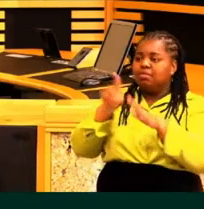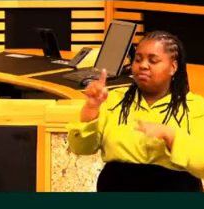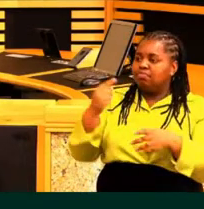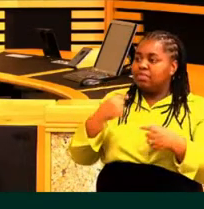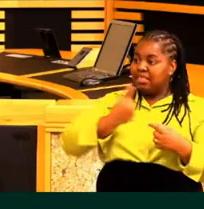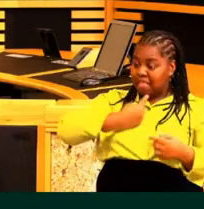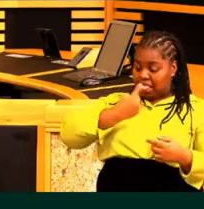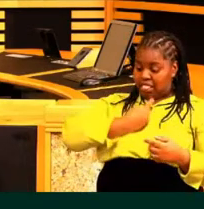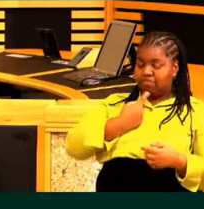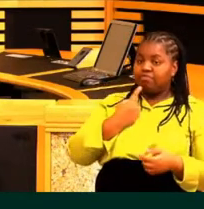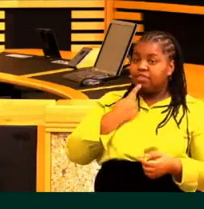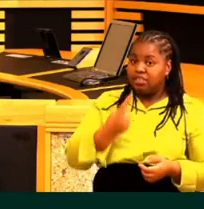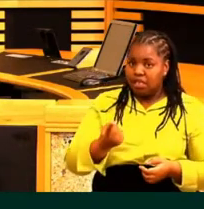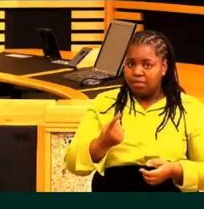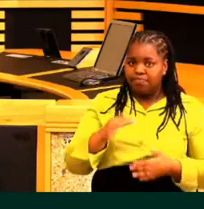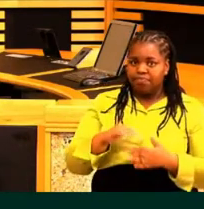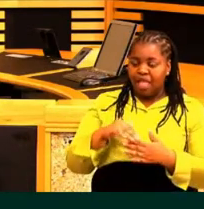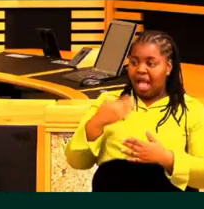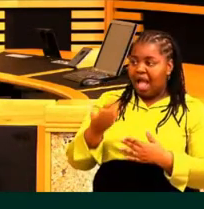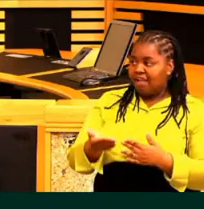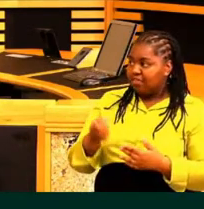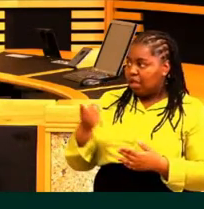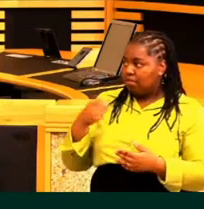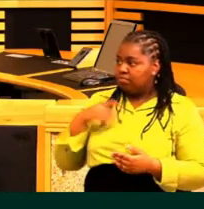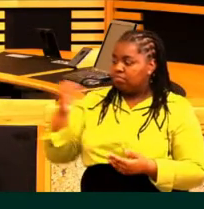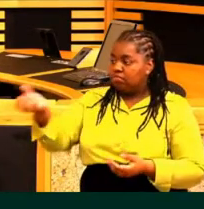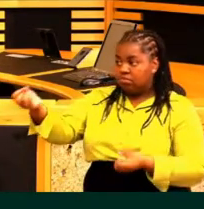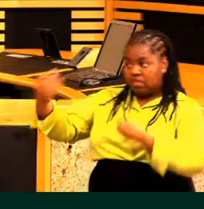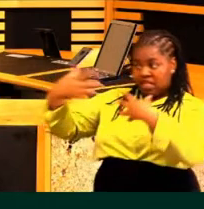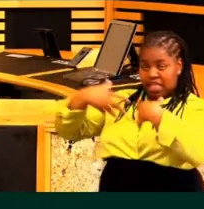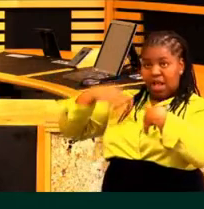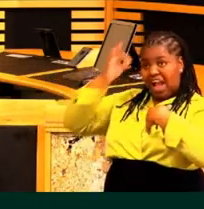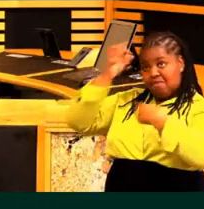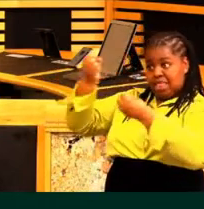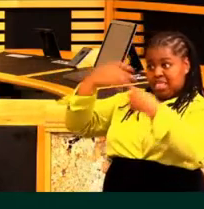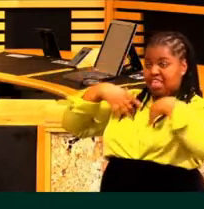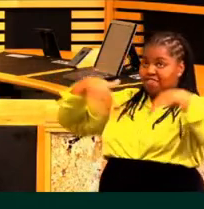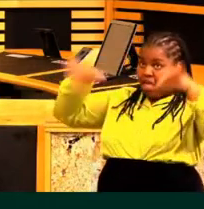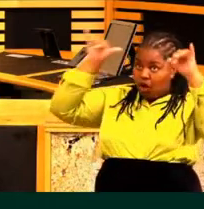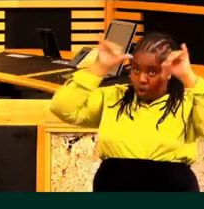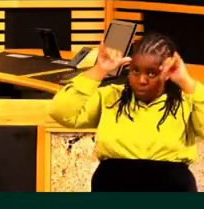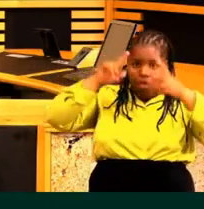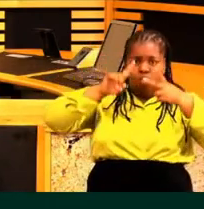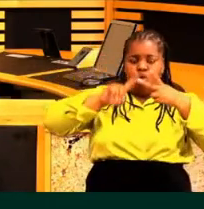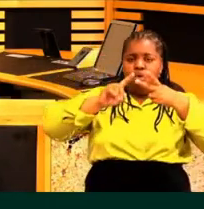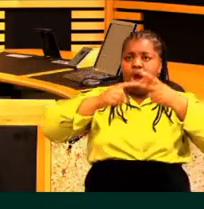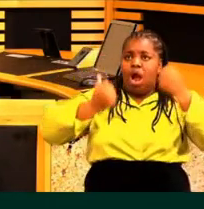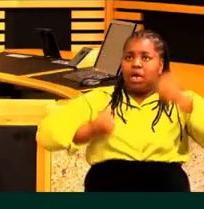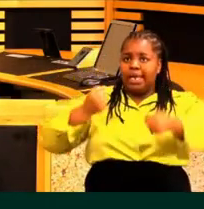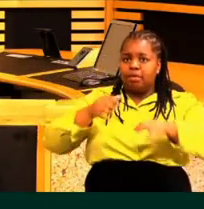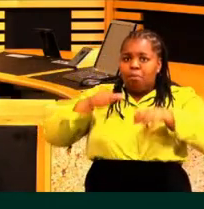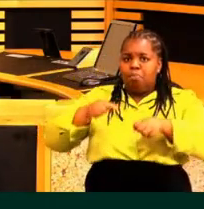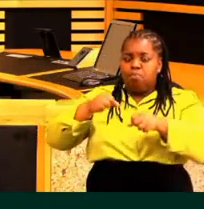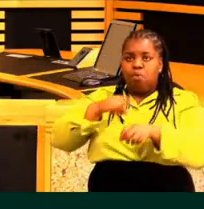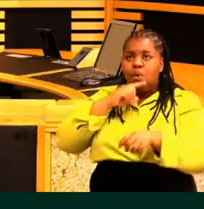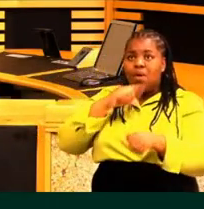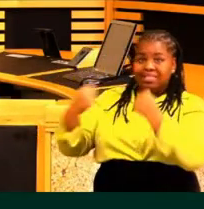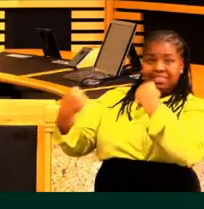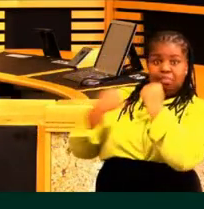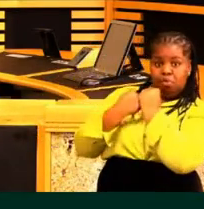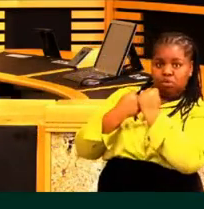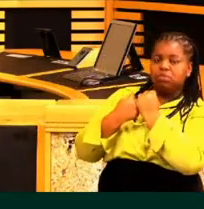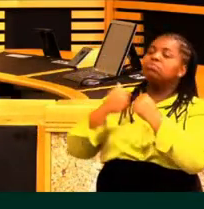they themselves say after receiving these cows from government the tractor and being supported in this way